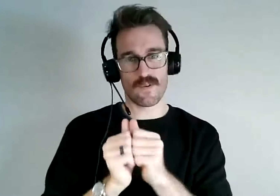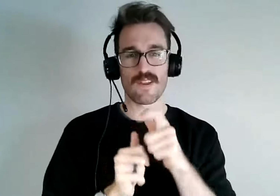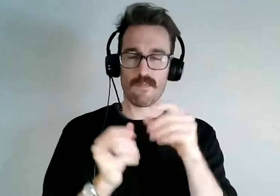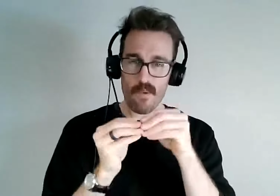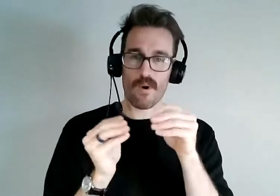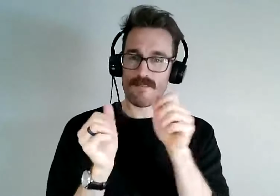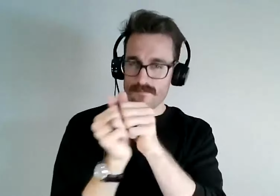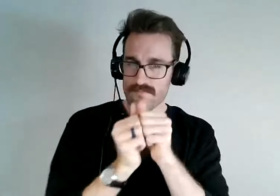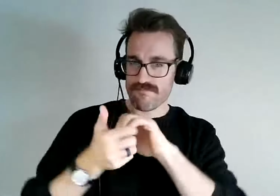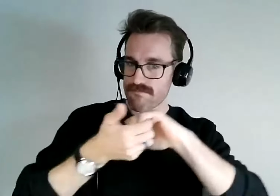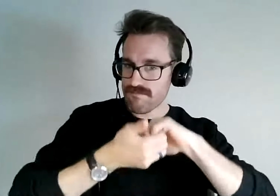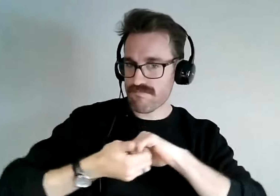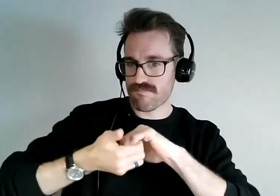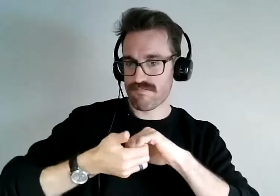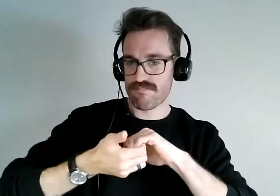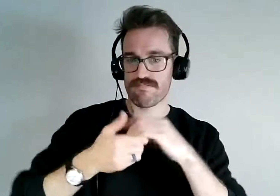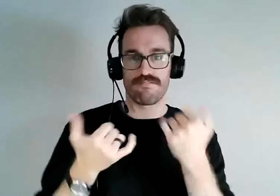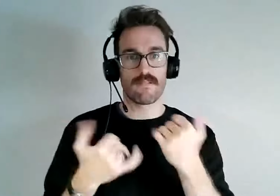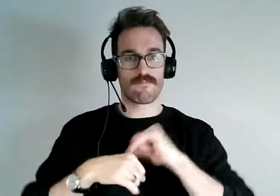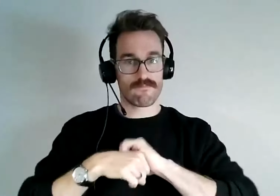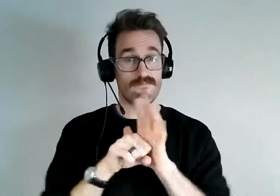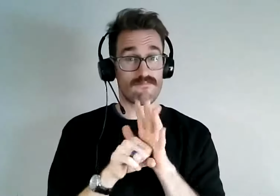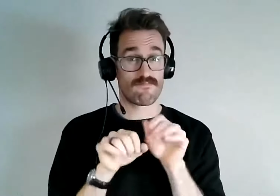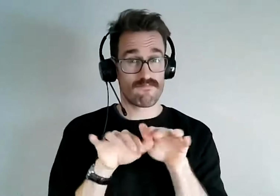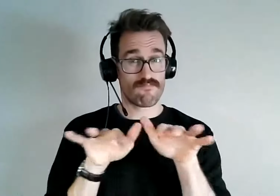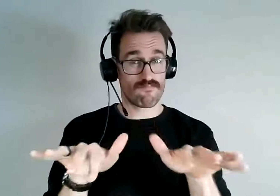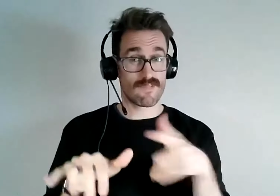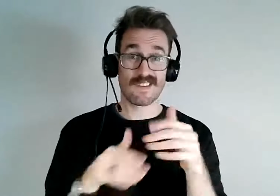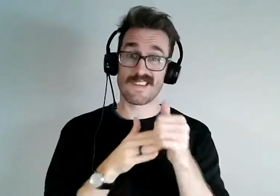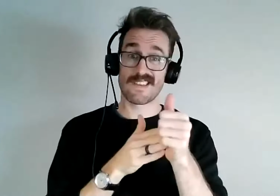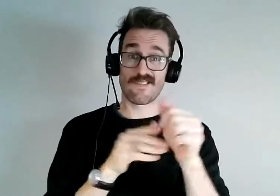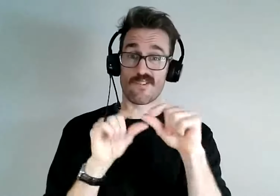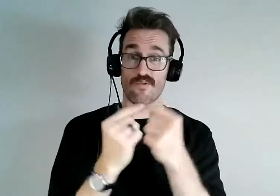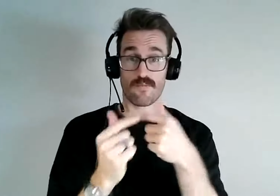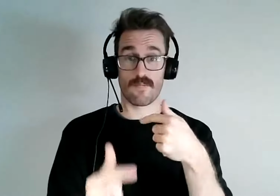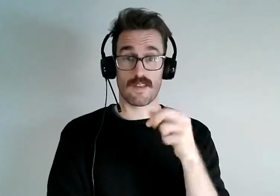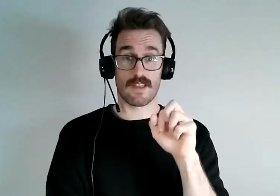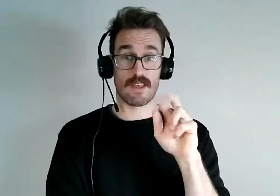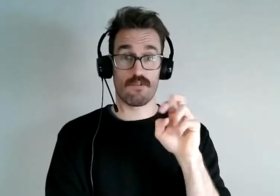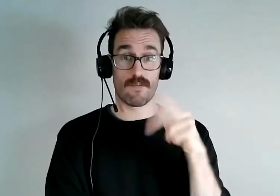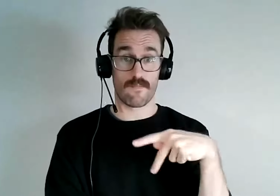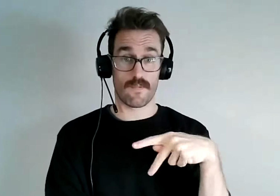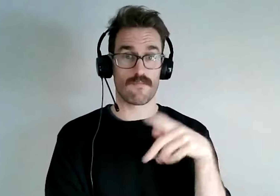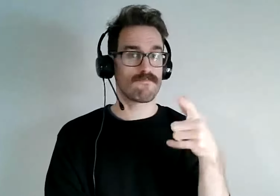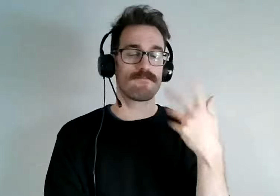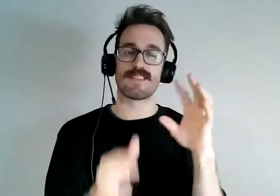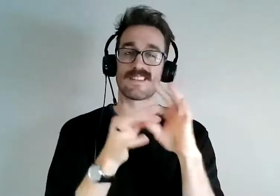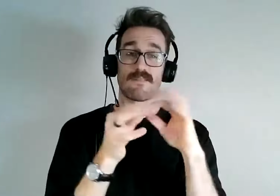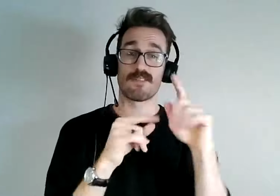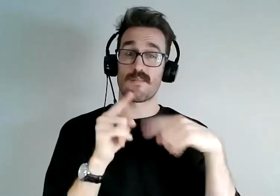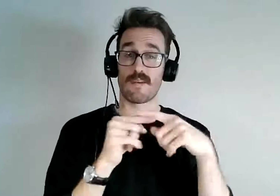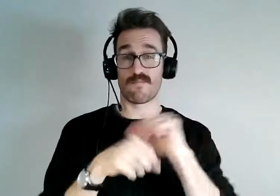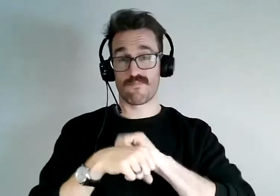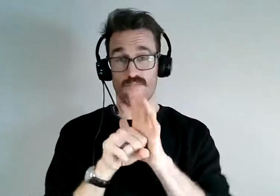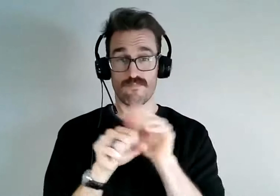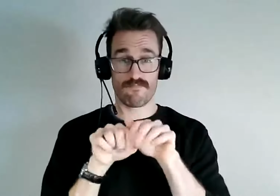work on this. During the time of pandemic, the steering group at GARUP actually made a statement about the pandemic and